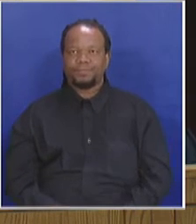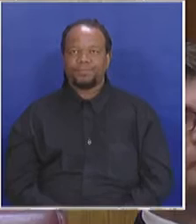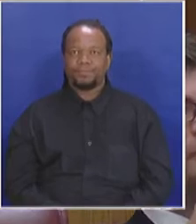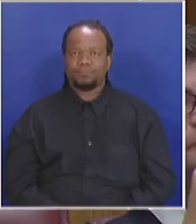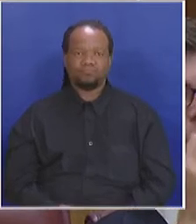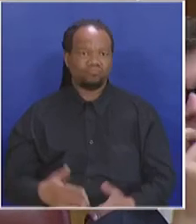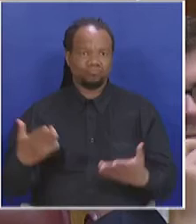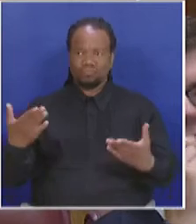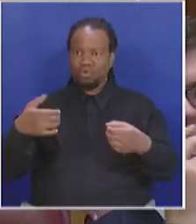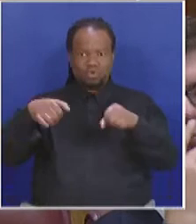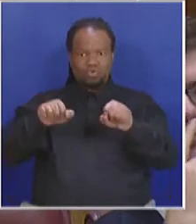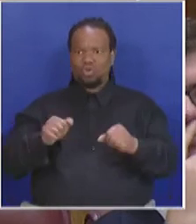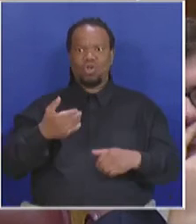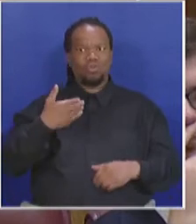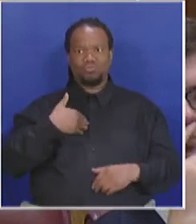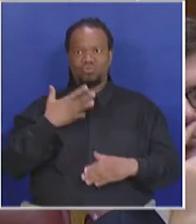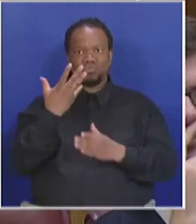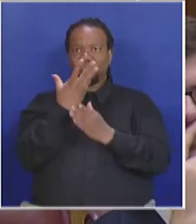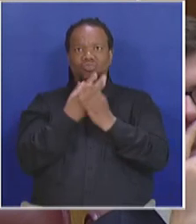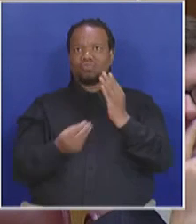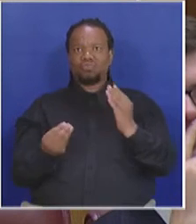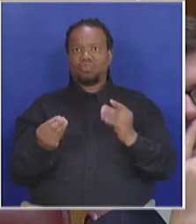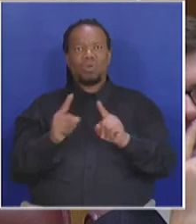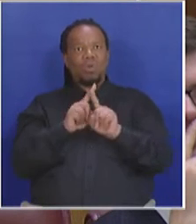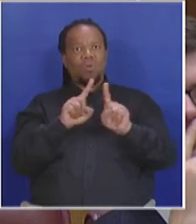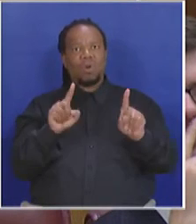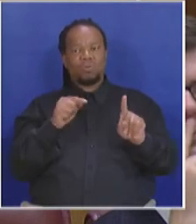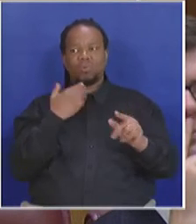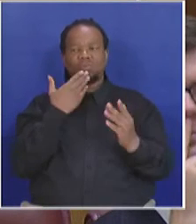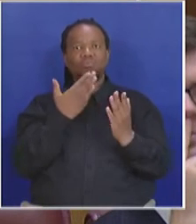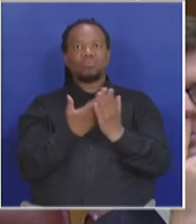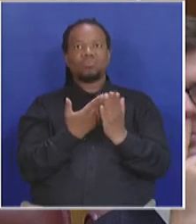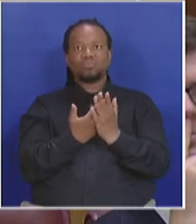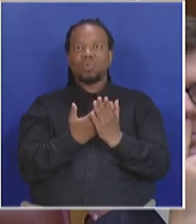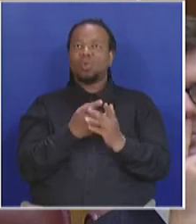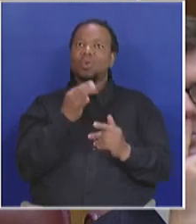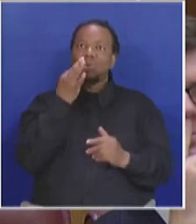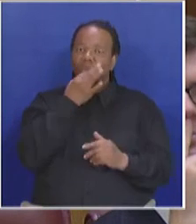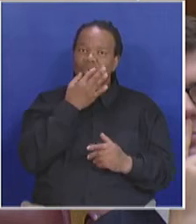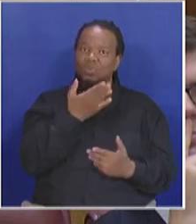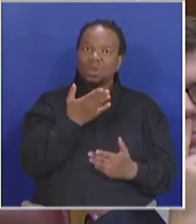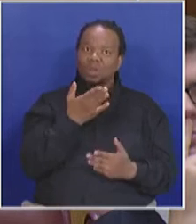Chair, I'm not going to withdraw that. We're happy to give a substantial motion to support what we've just said.